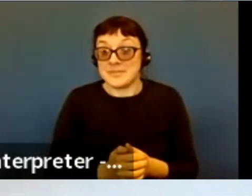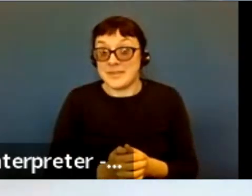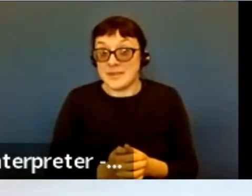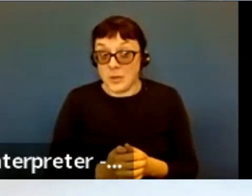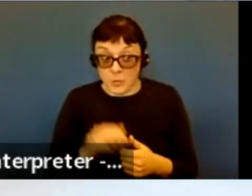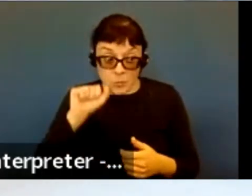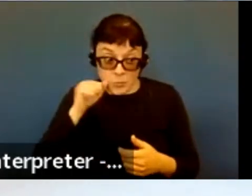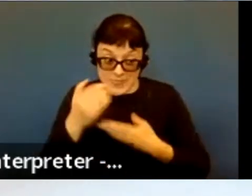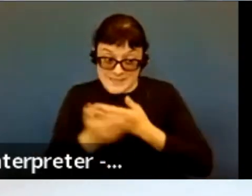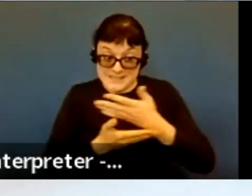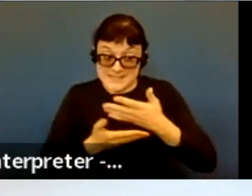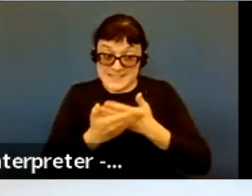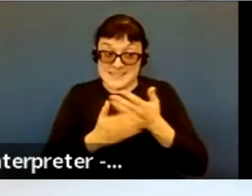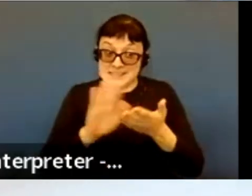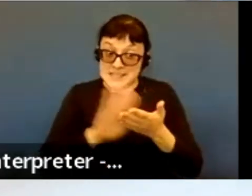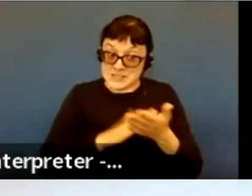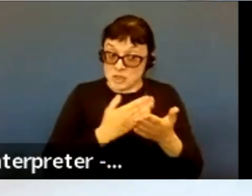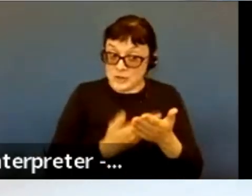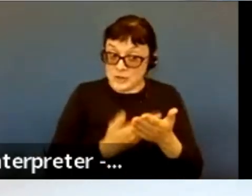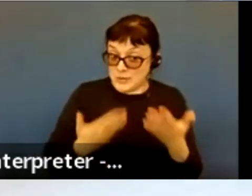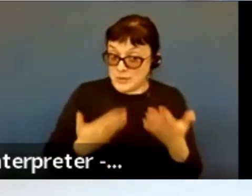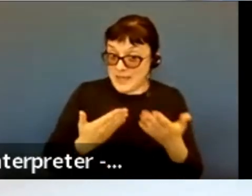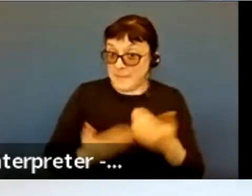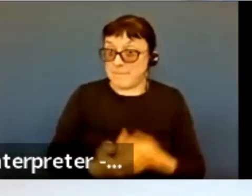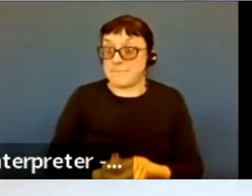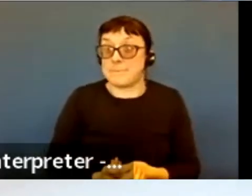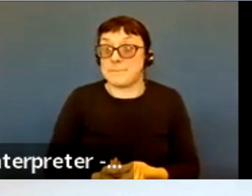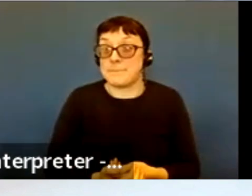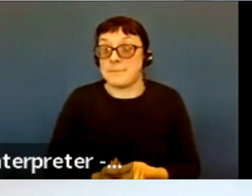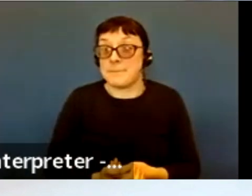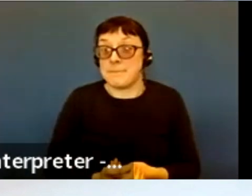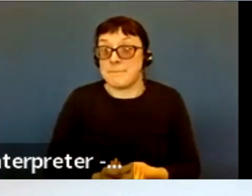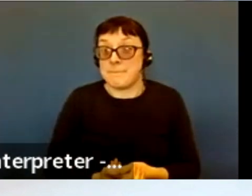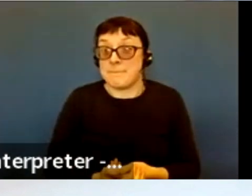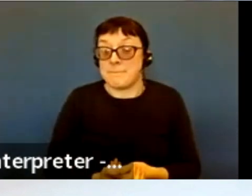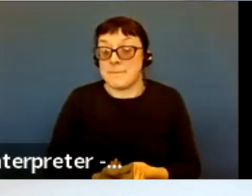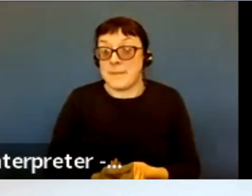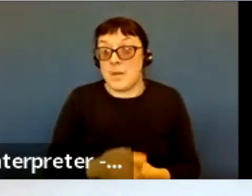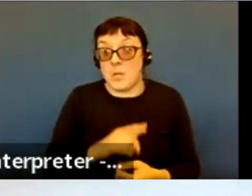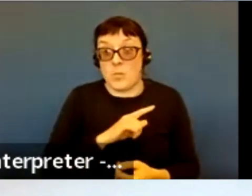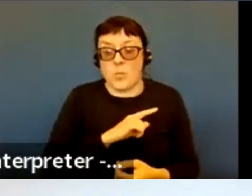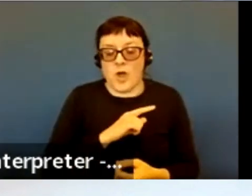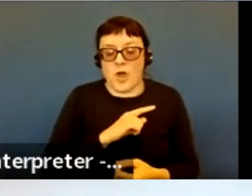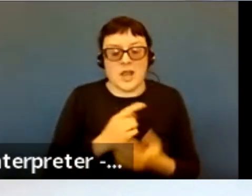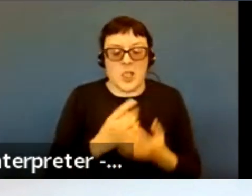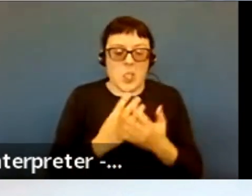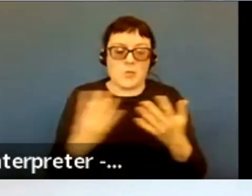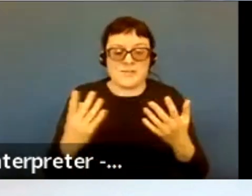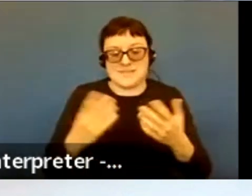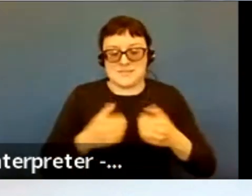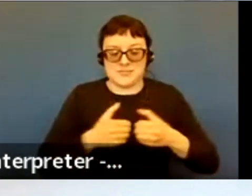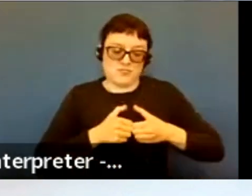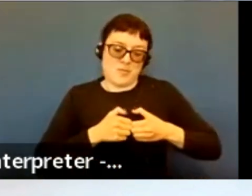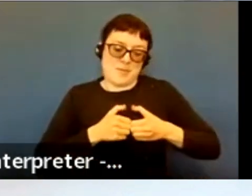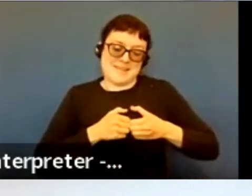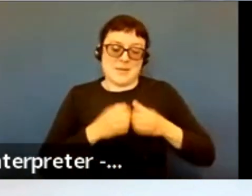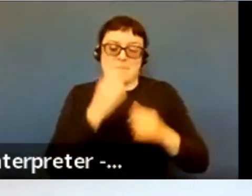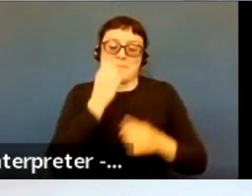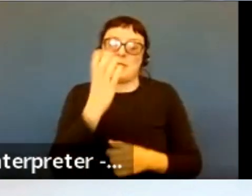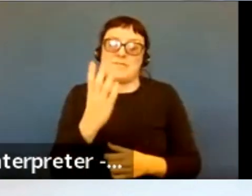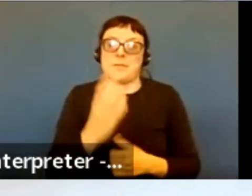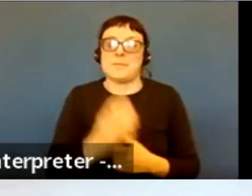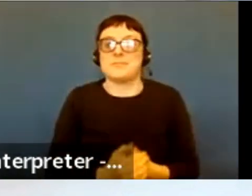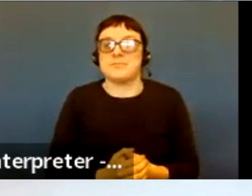was, are we going to discuss the sonnets? And because they're particularly romantic and